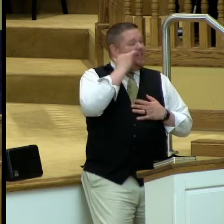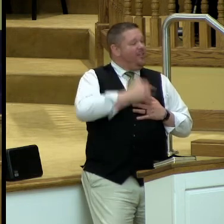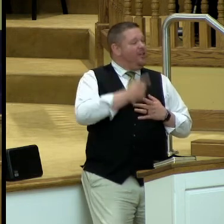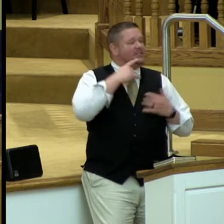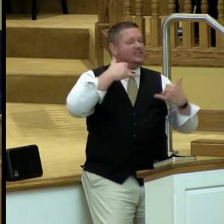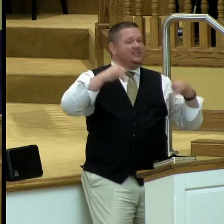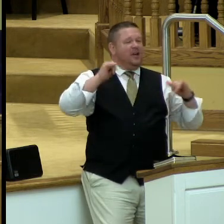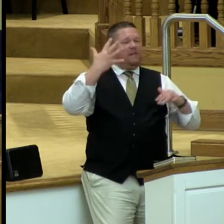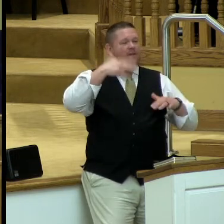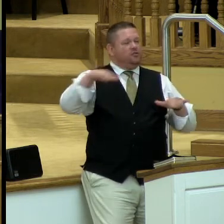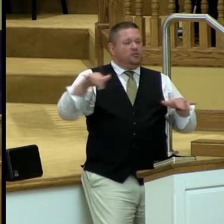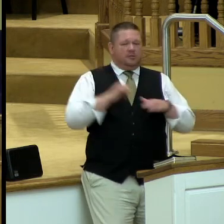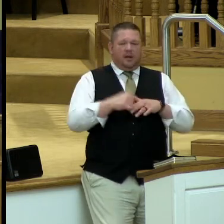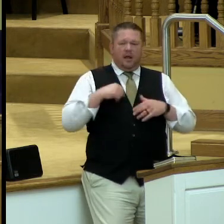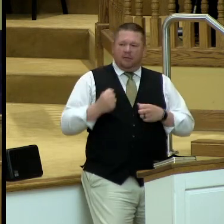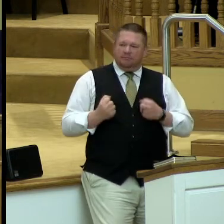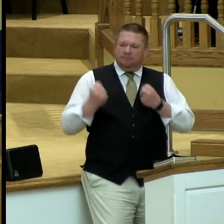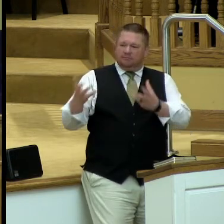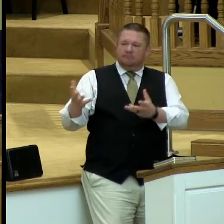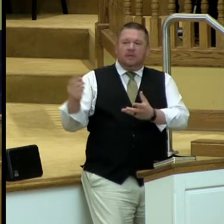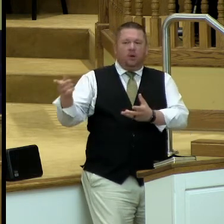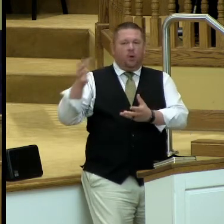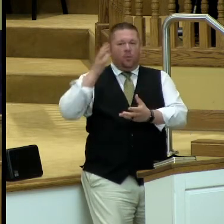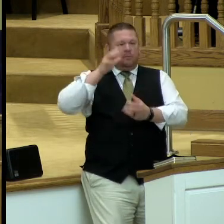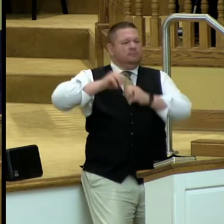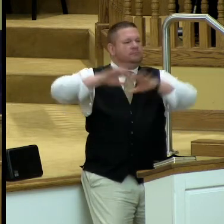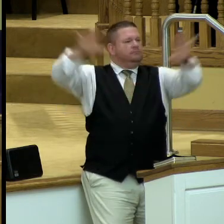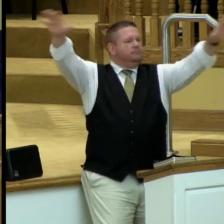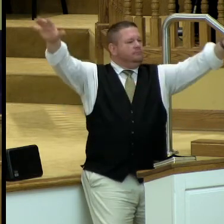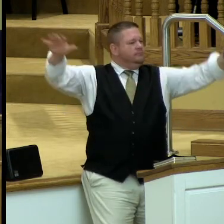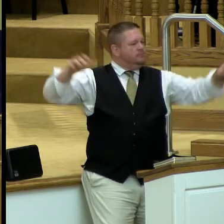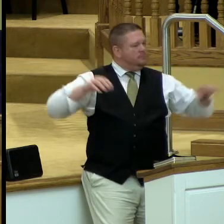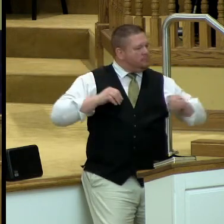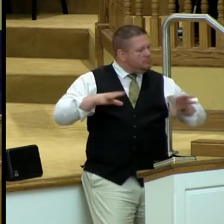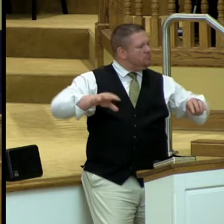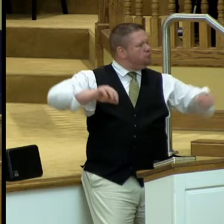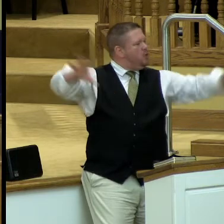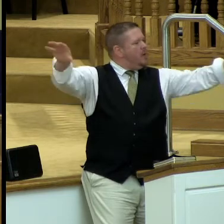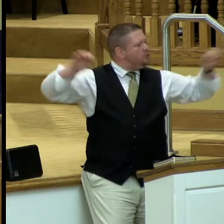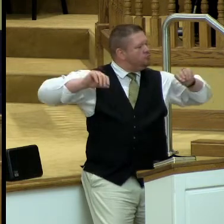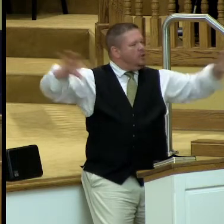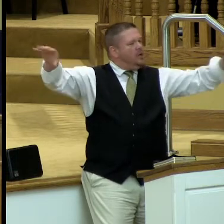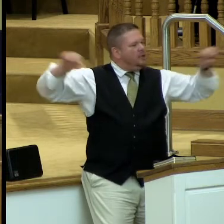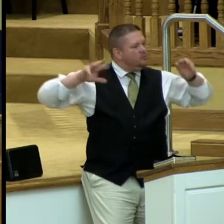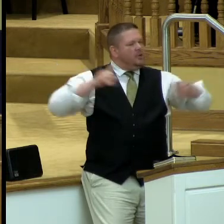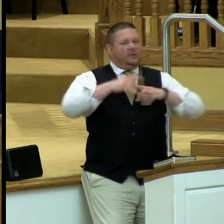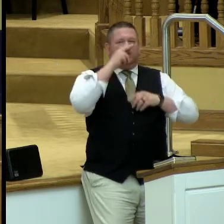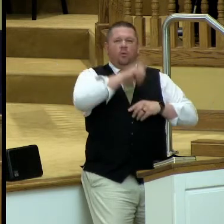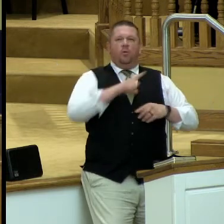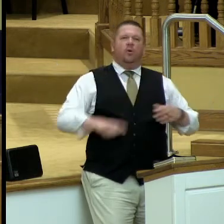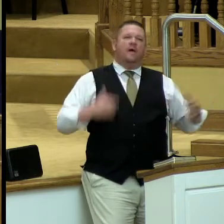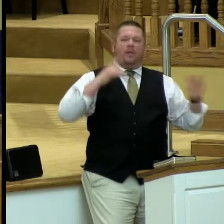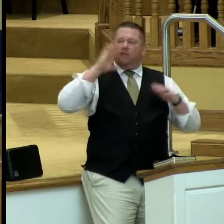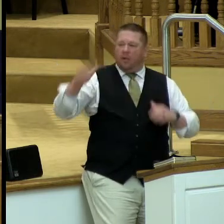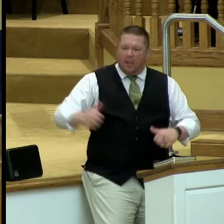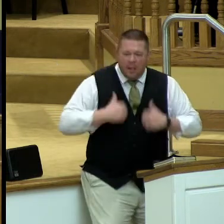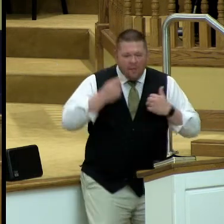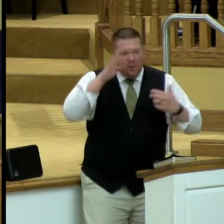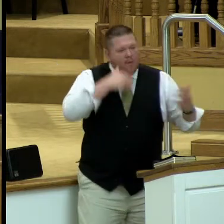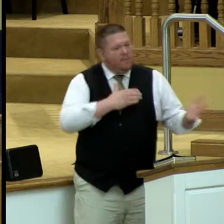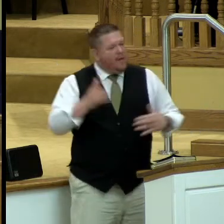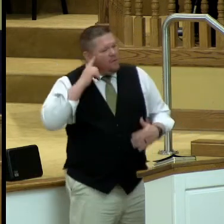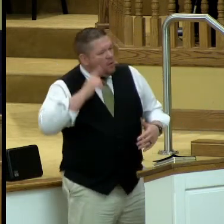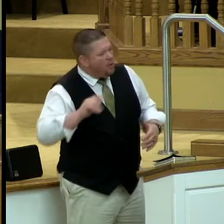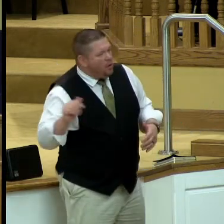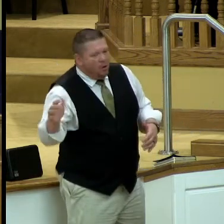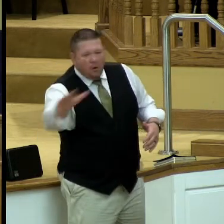that there's five children that will get to one day. It's going to be amazing. I can't wait to see what the Lord's got in store for their lives. I can't wait to see what